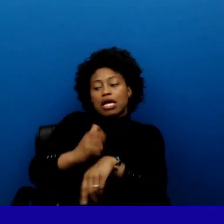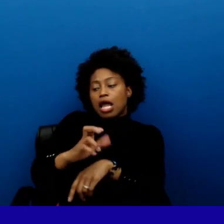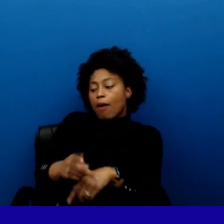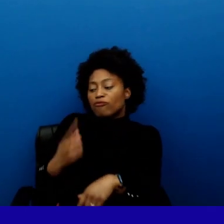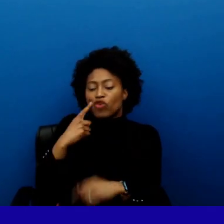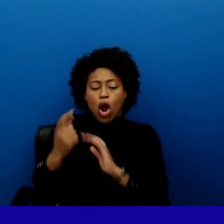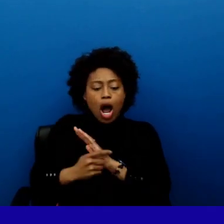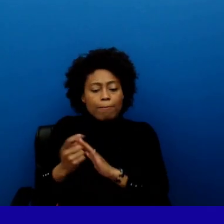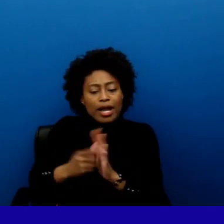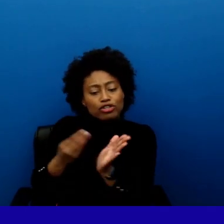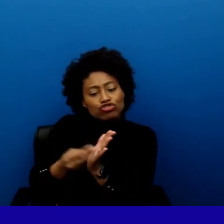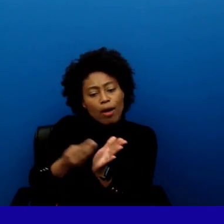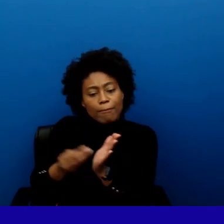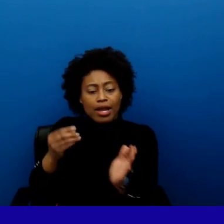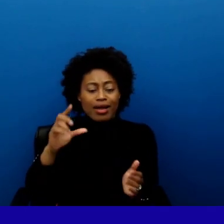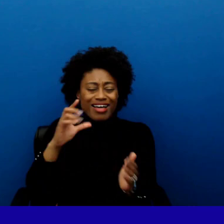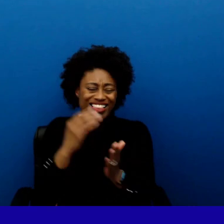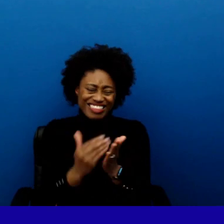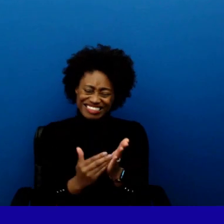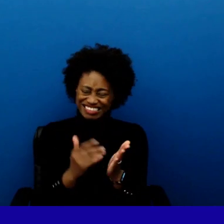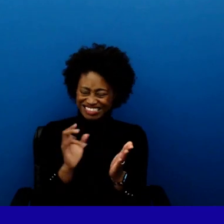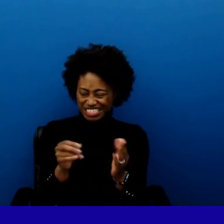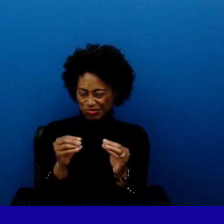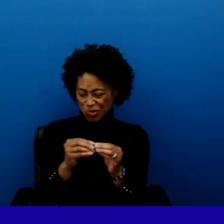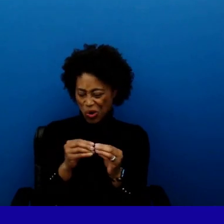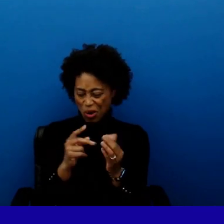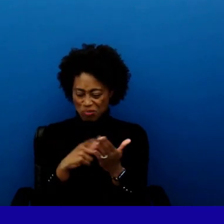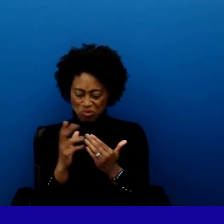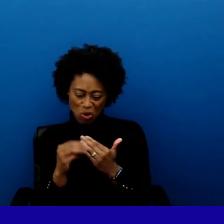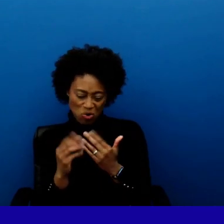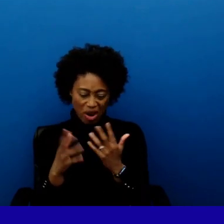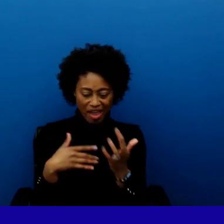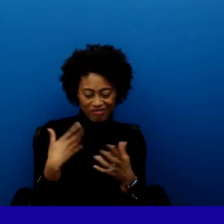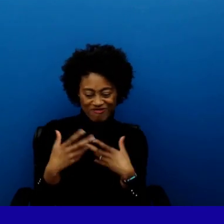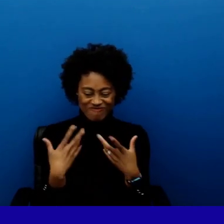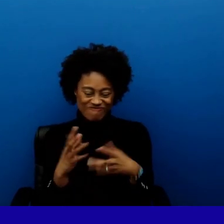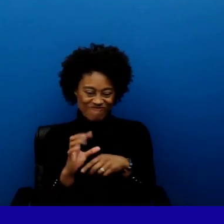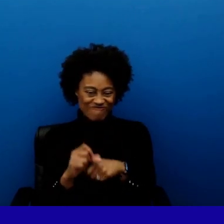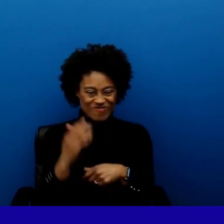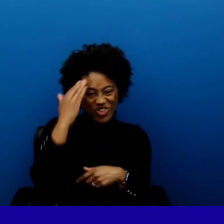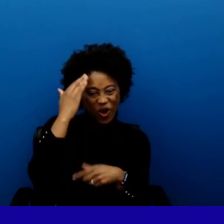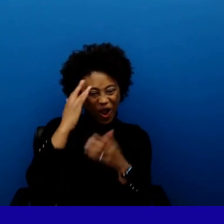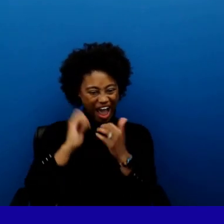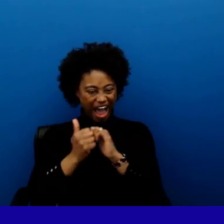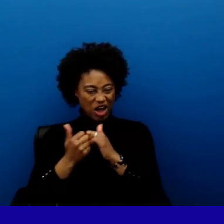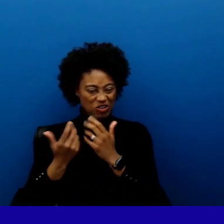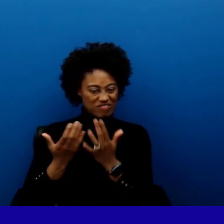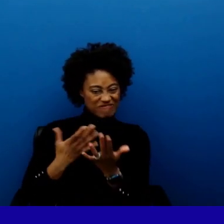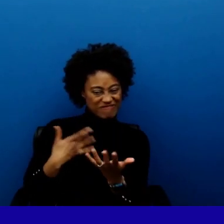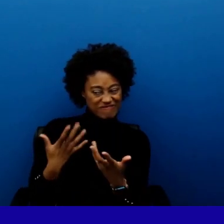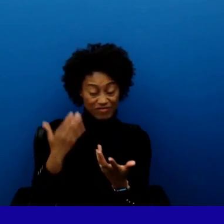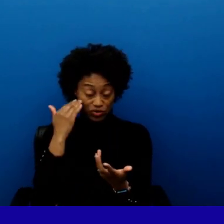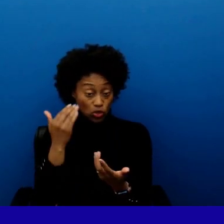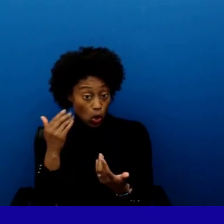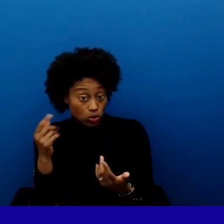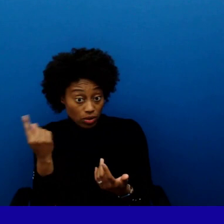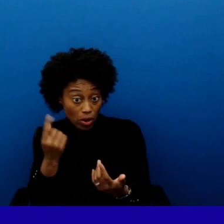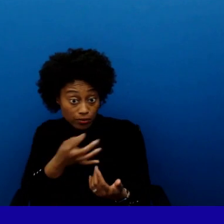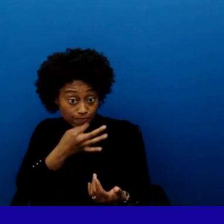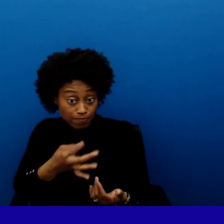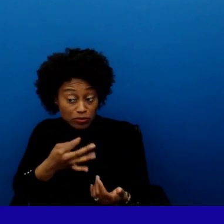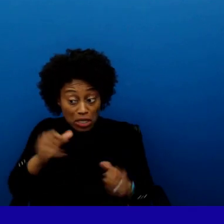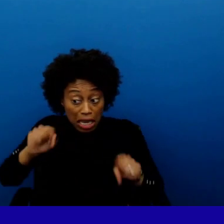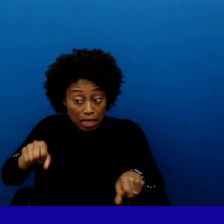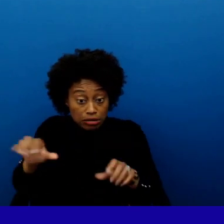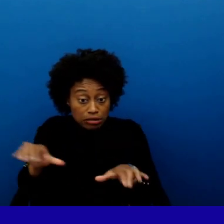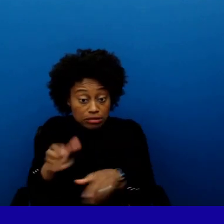to create automatic shipping or shopping lists. That requires a little bit more programming know-how, but if you have somebody who can help with